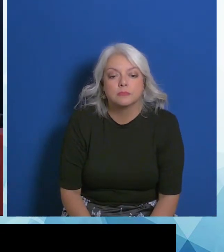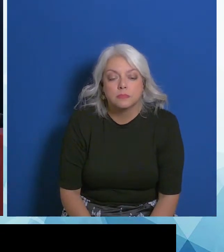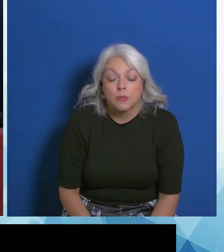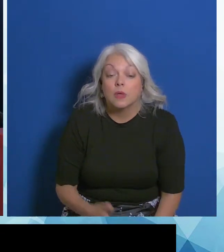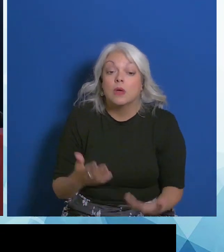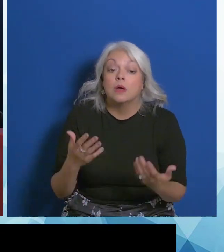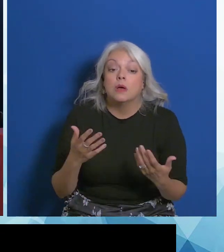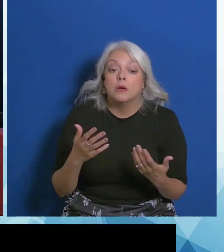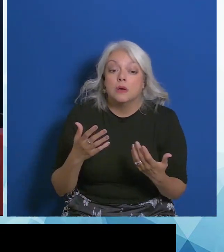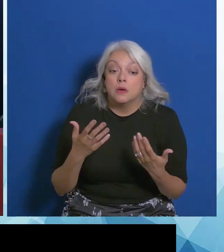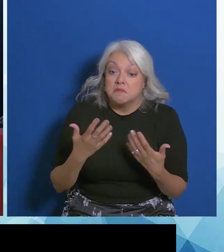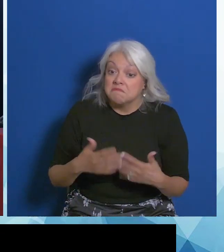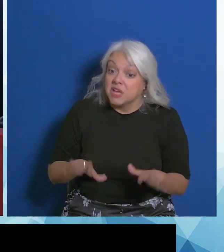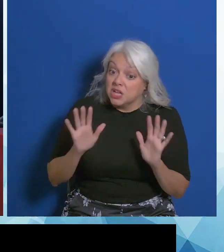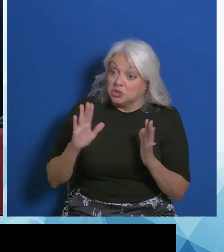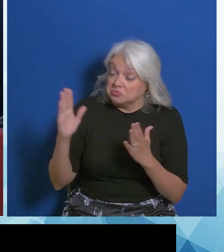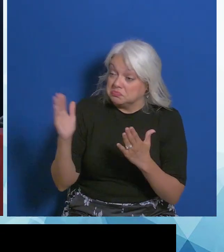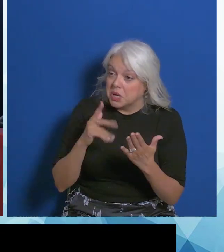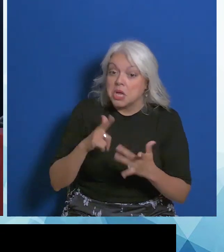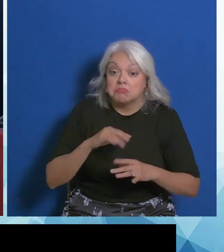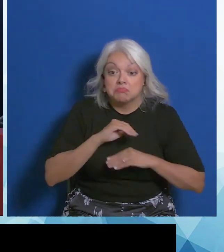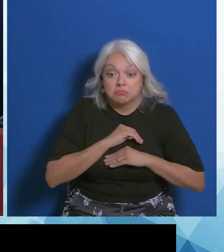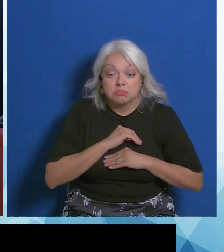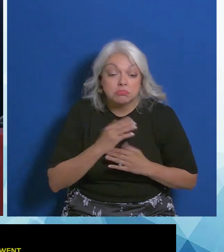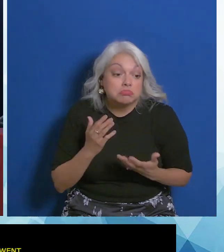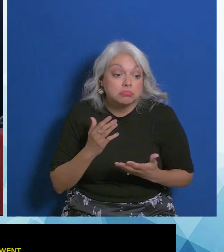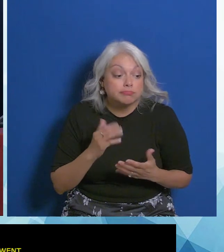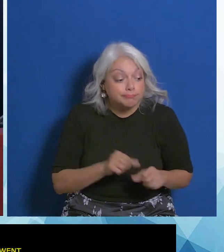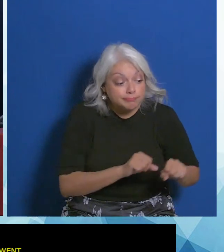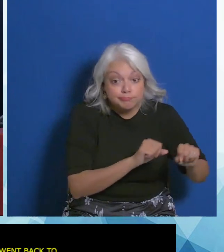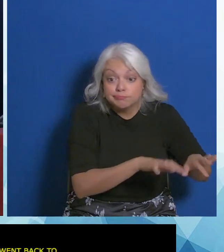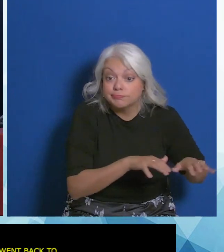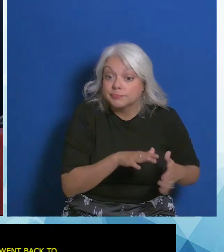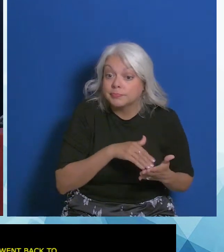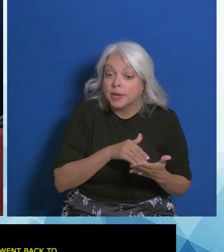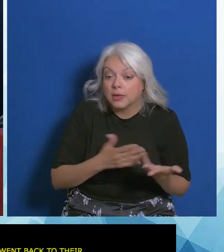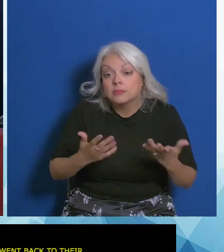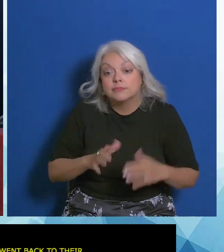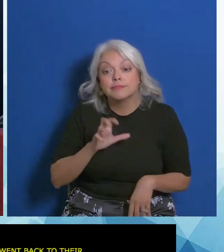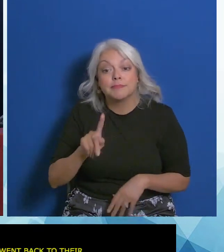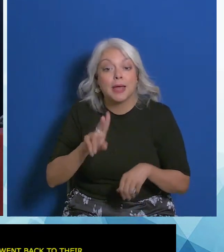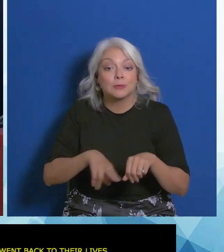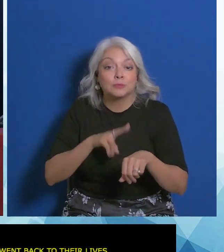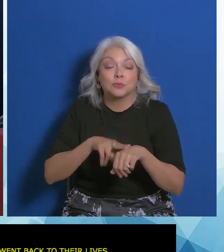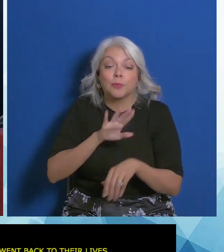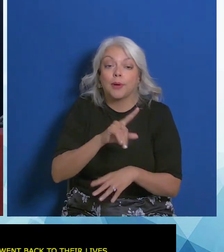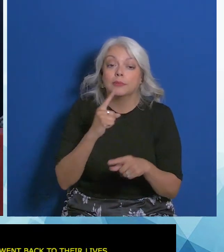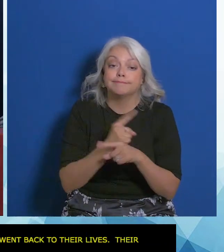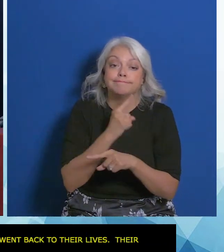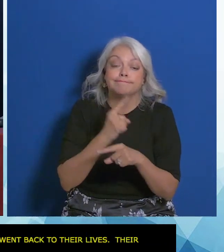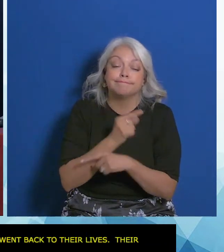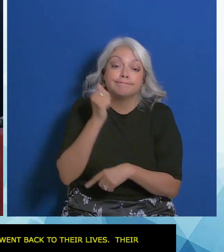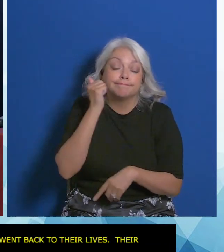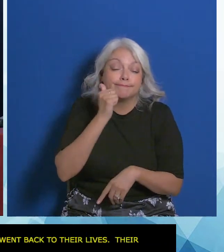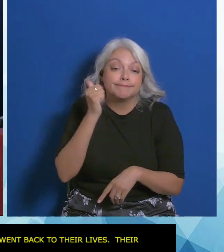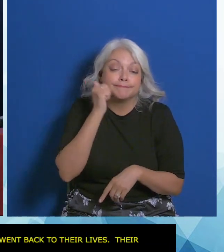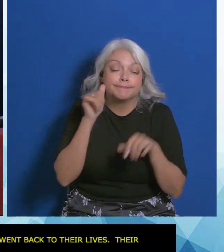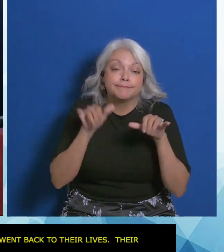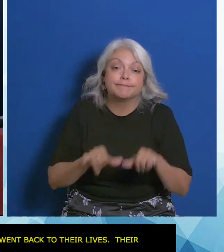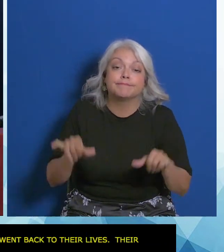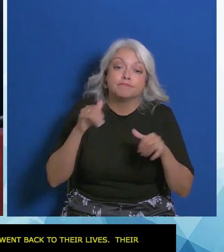And then they went back to their lives, their everyday routines.